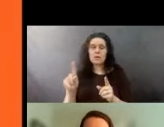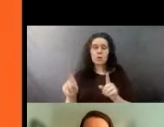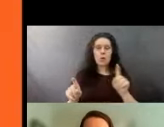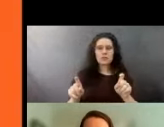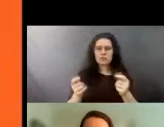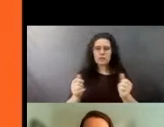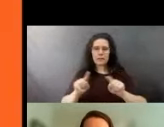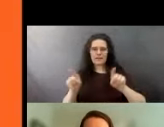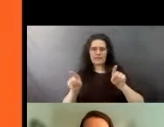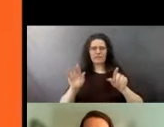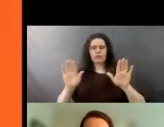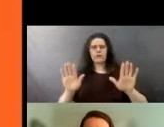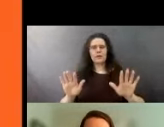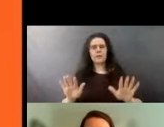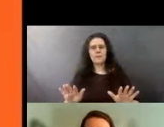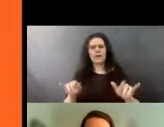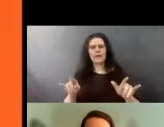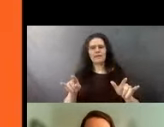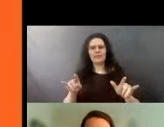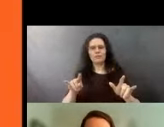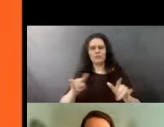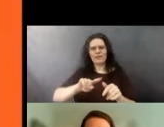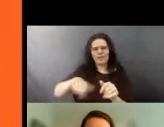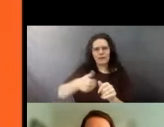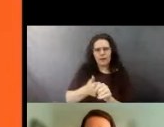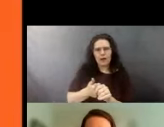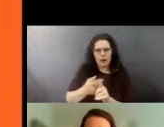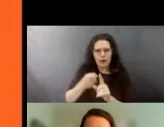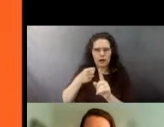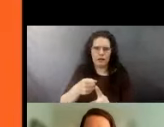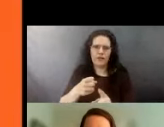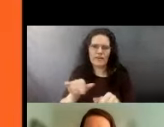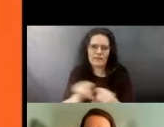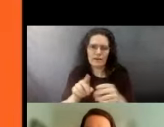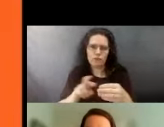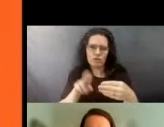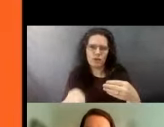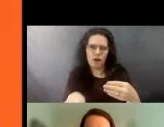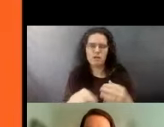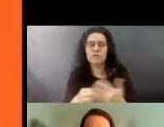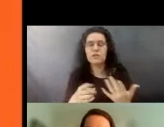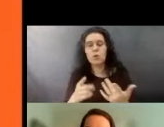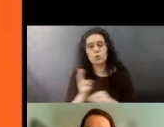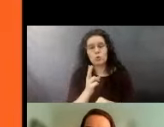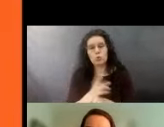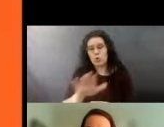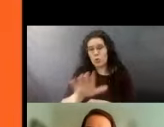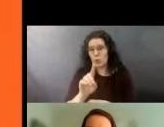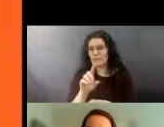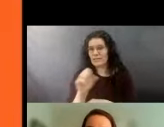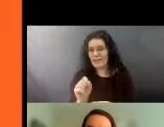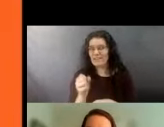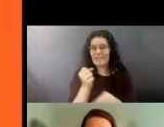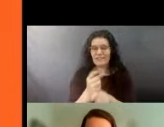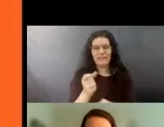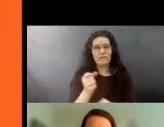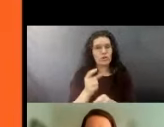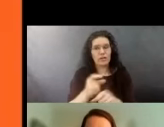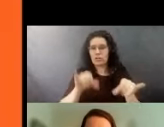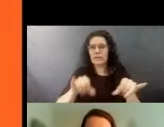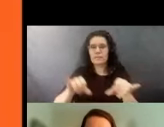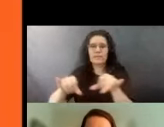but ultimately they may be getting to the exact same results, and then make sure you consistently use those data sets year after year.